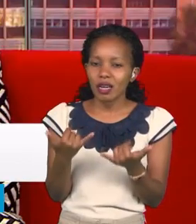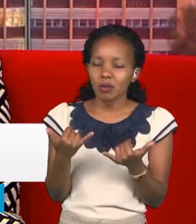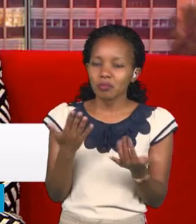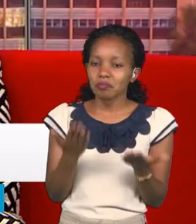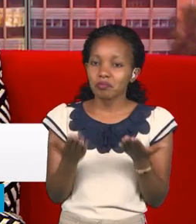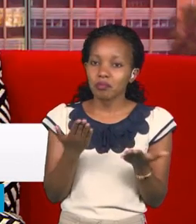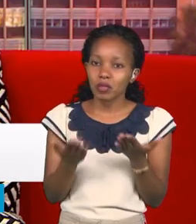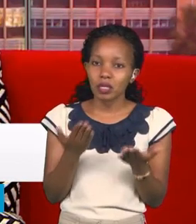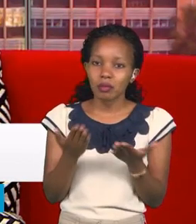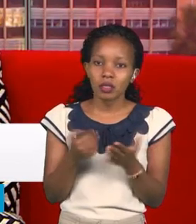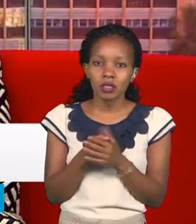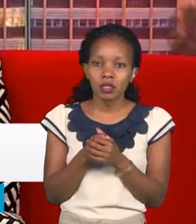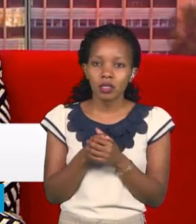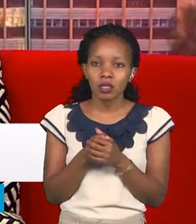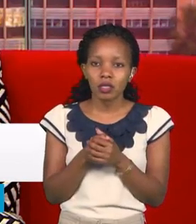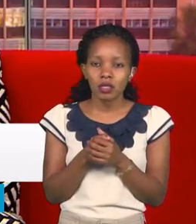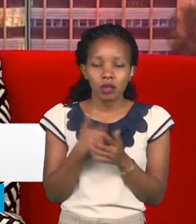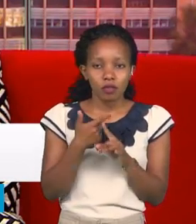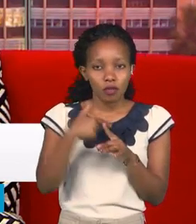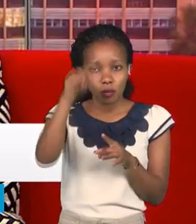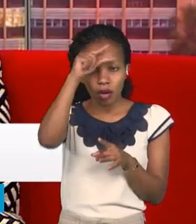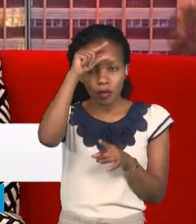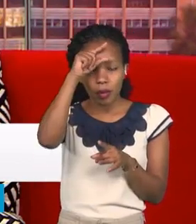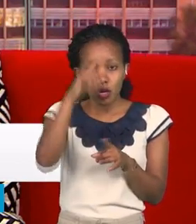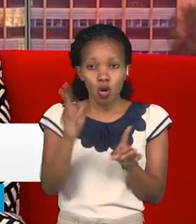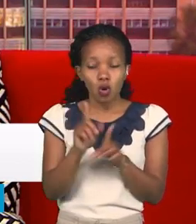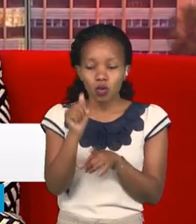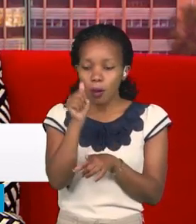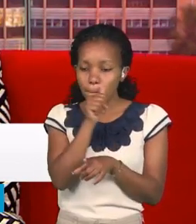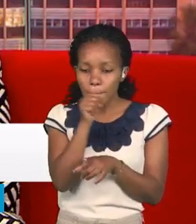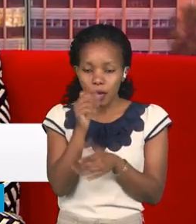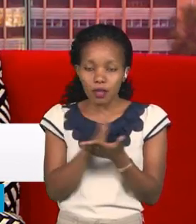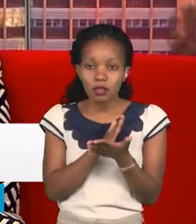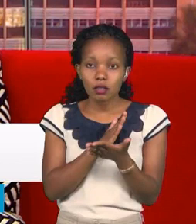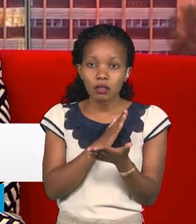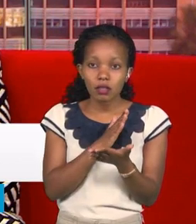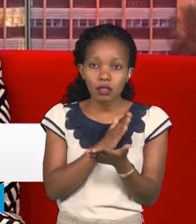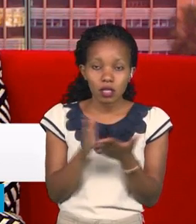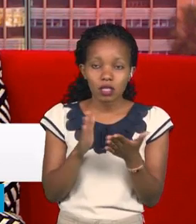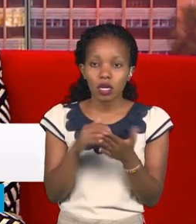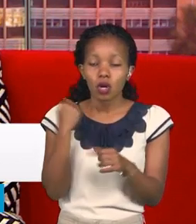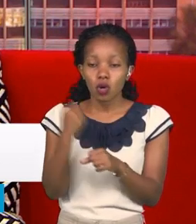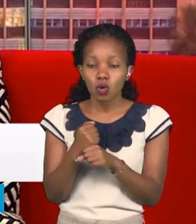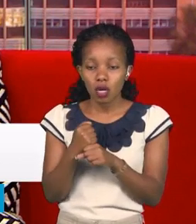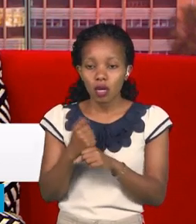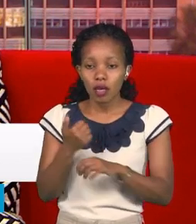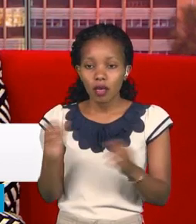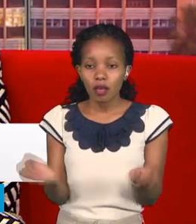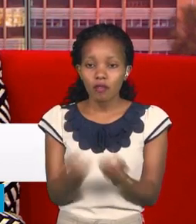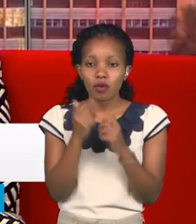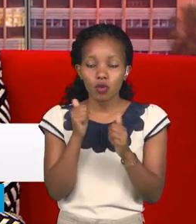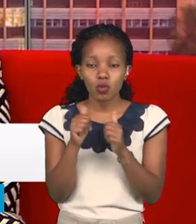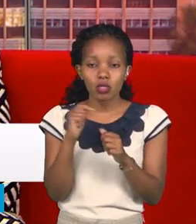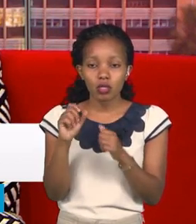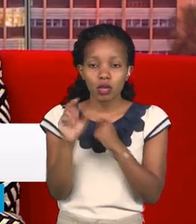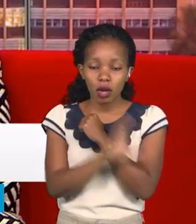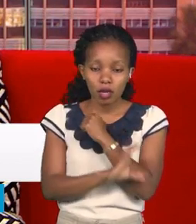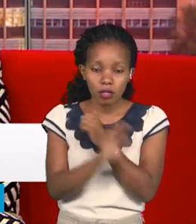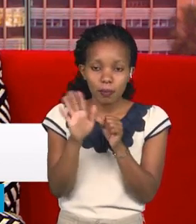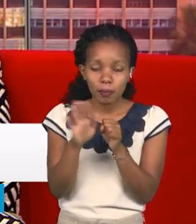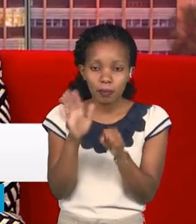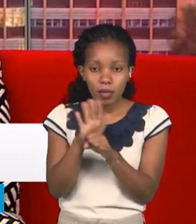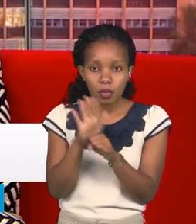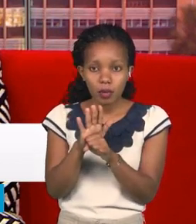know, from government side and not many private players, we are doing any proactive events, you know, which most of the countries are doing, right?